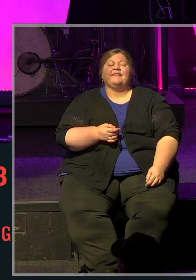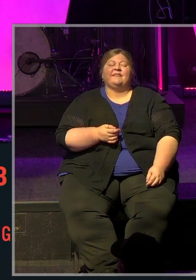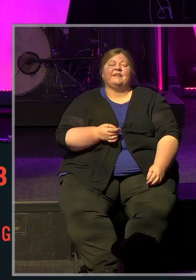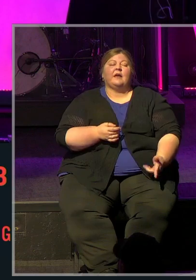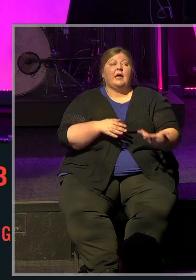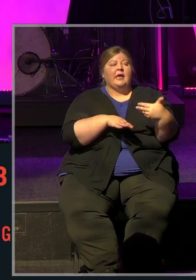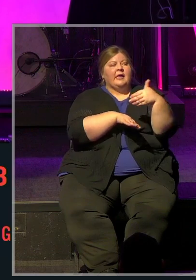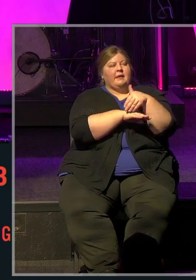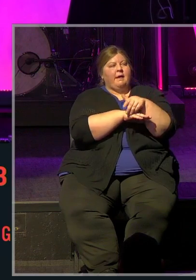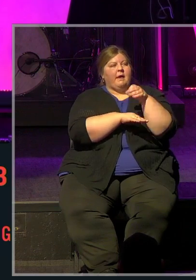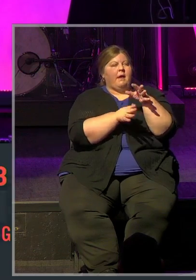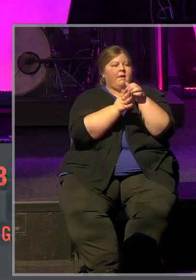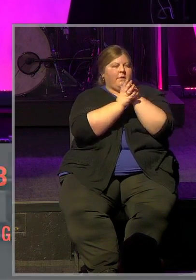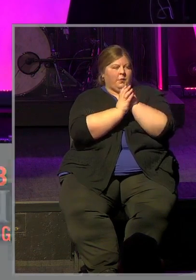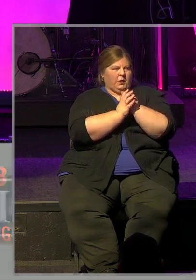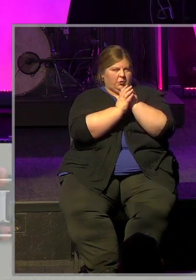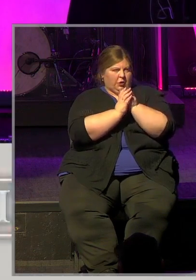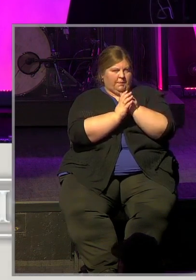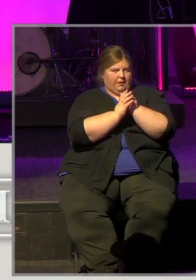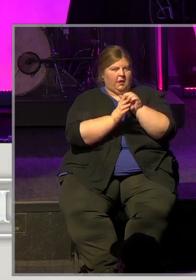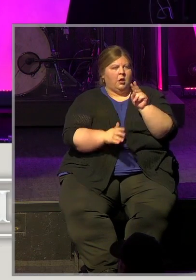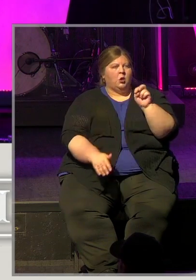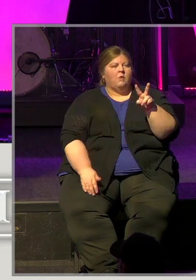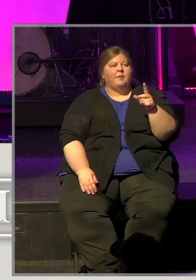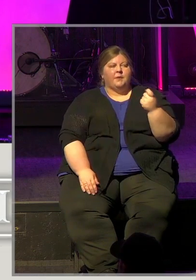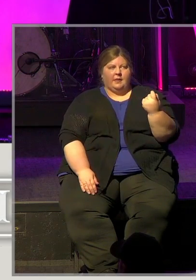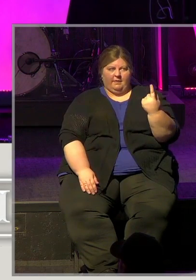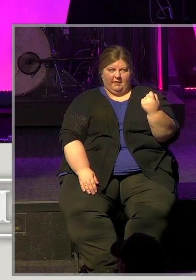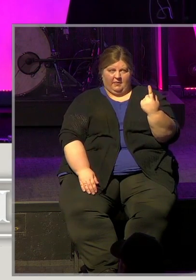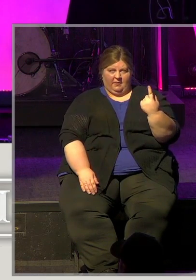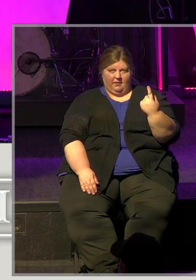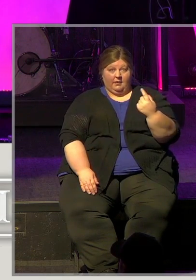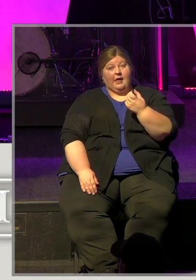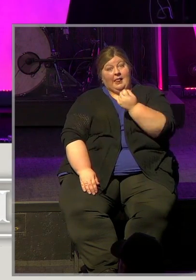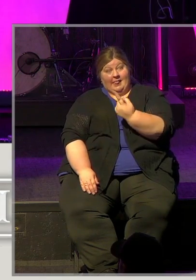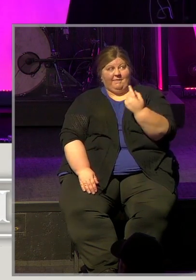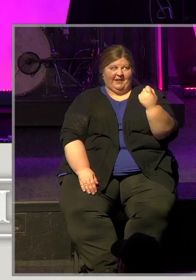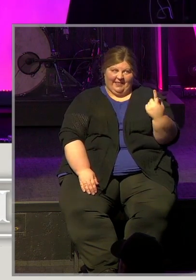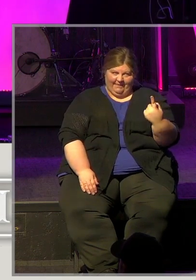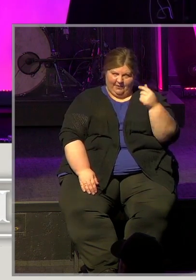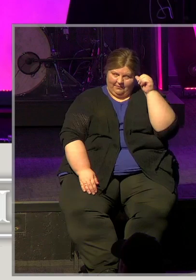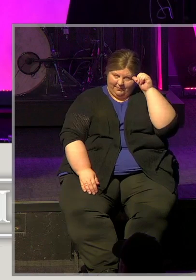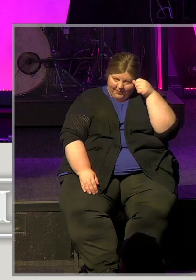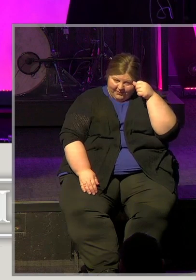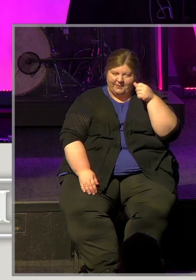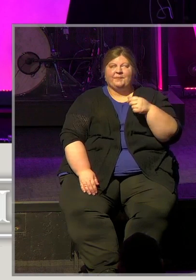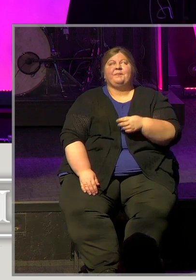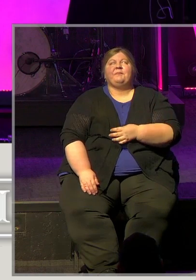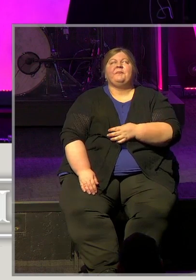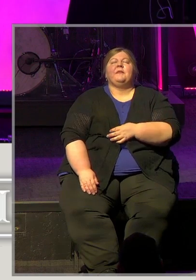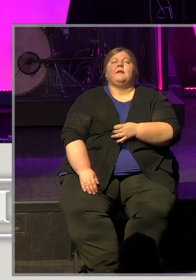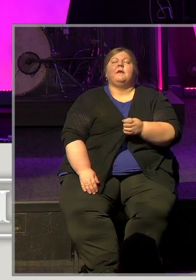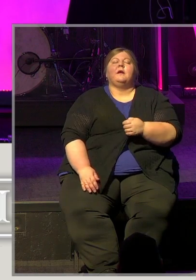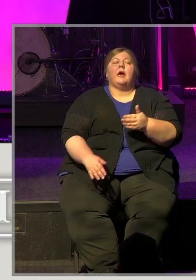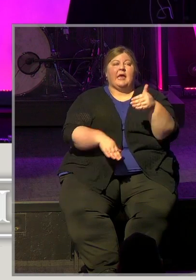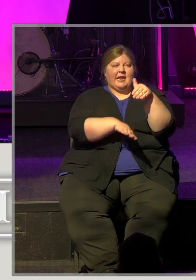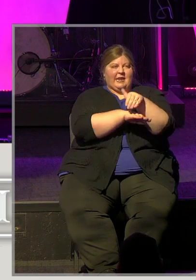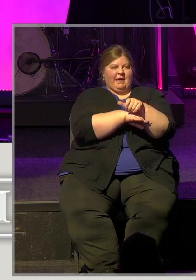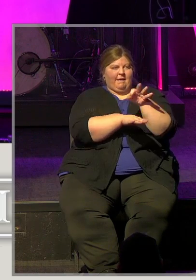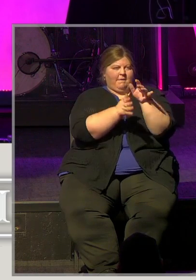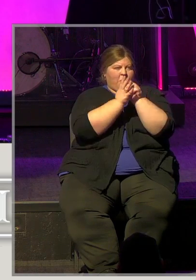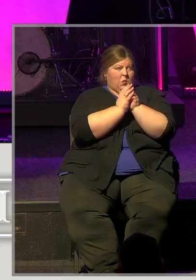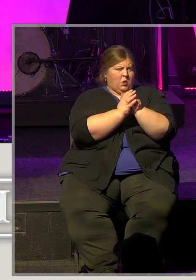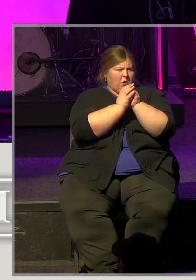night of worship. And that's on November 11th, 11/11, so you can remember. And our night of worship is